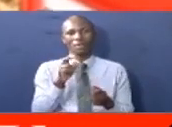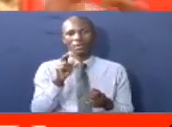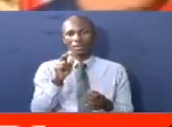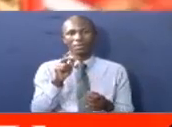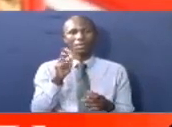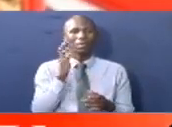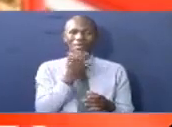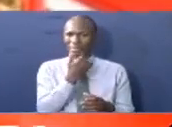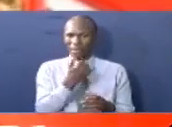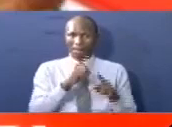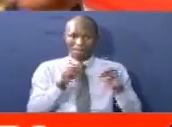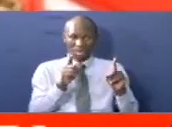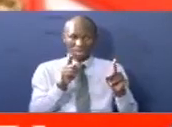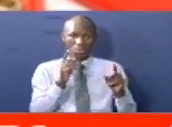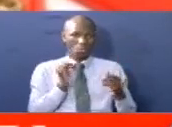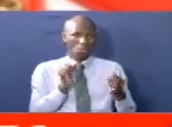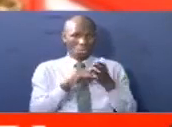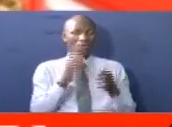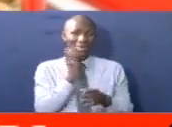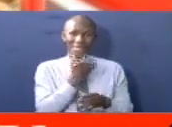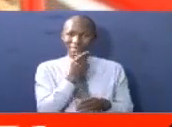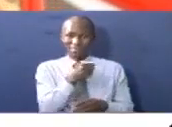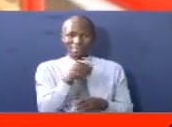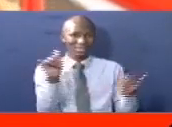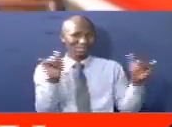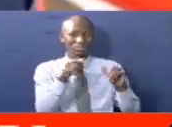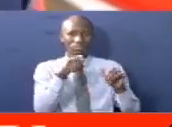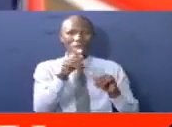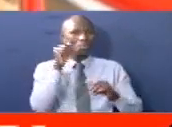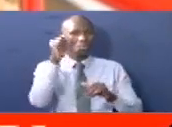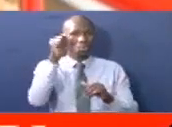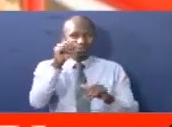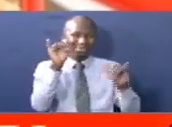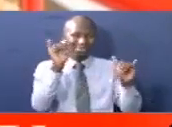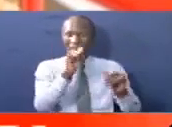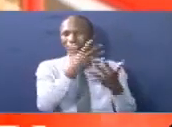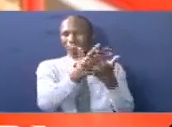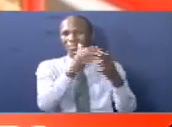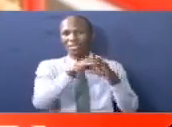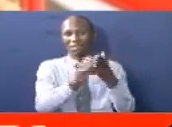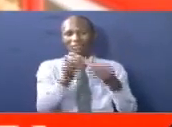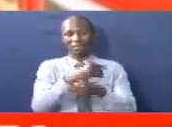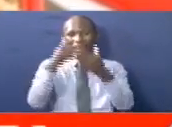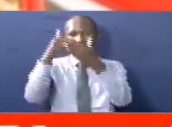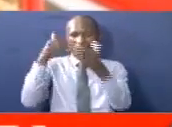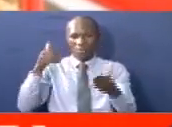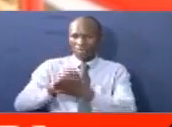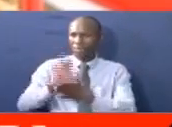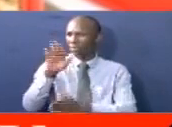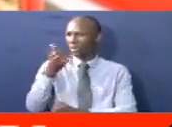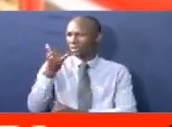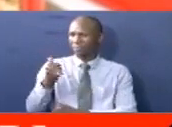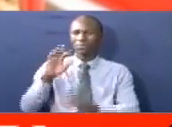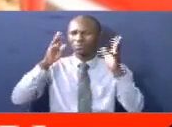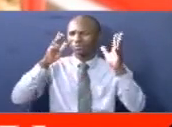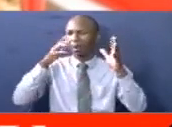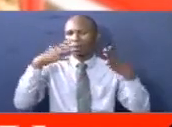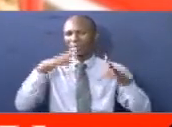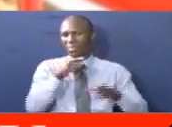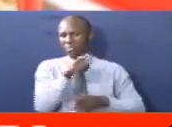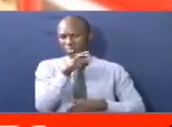many people know that Mama Ngina Kenyatta was also a political detainee in those days. So we celebrate these people.